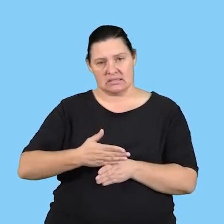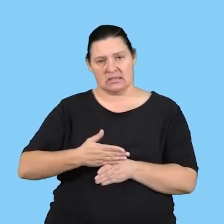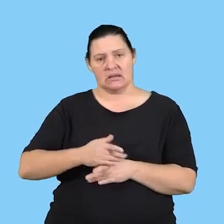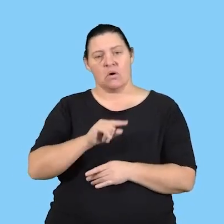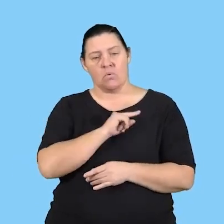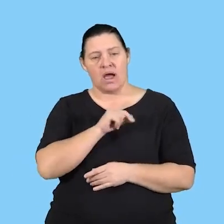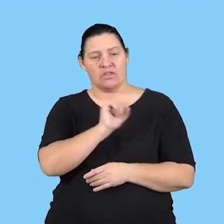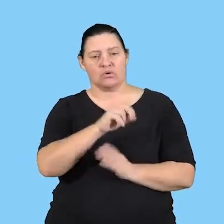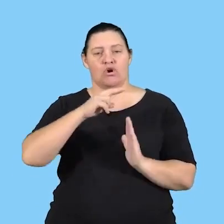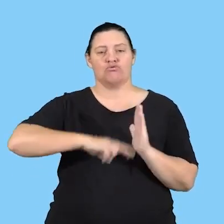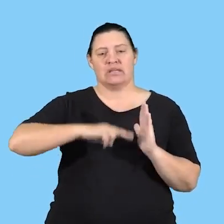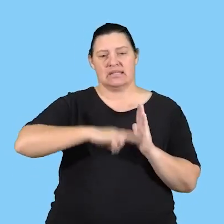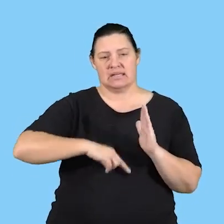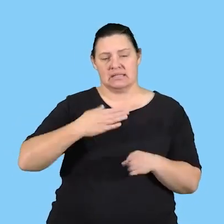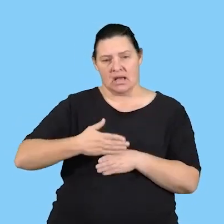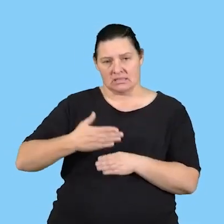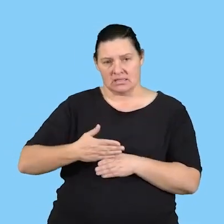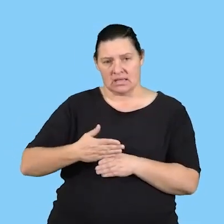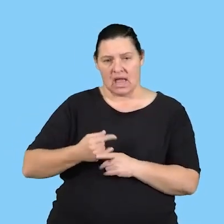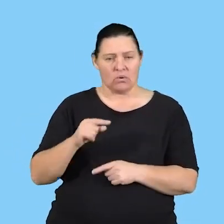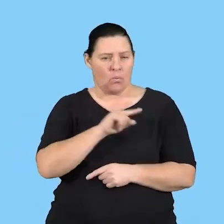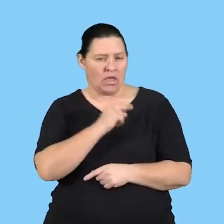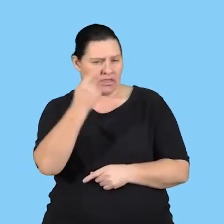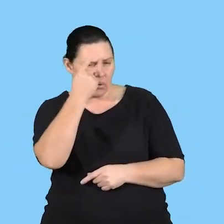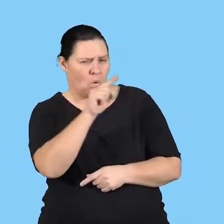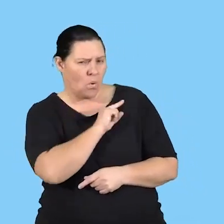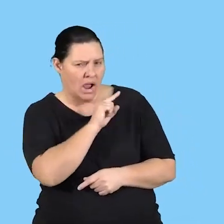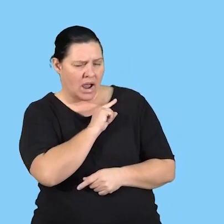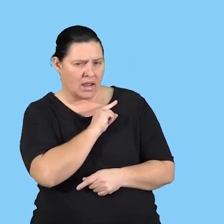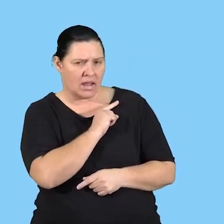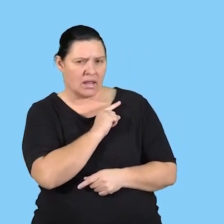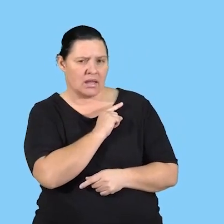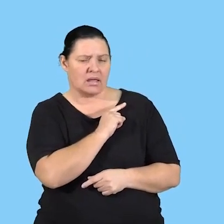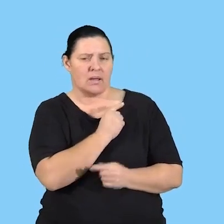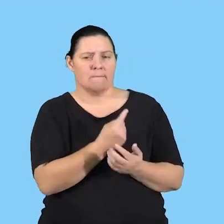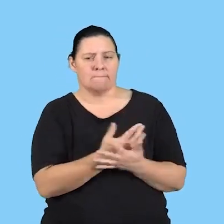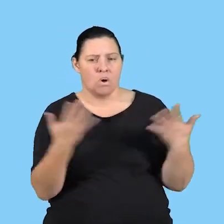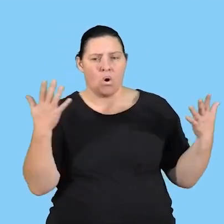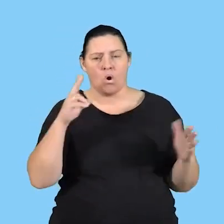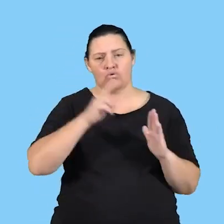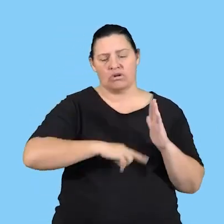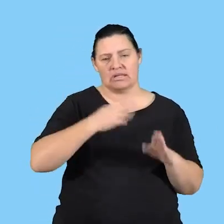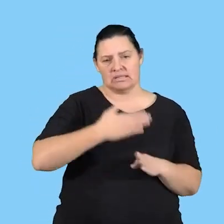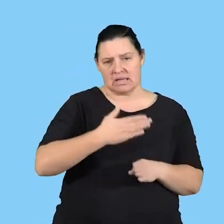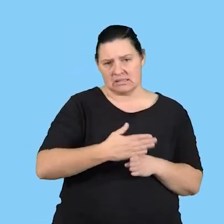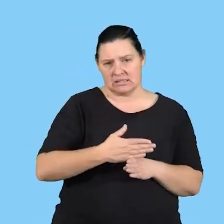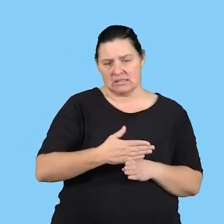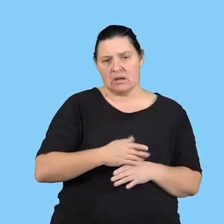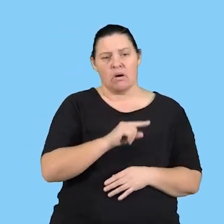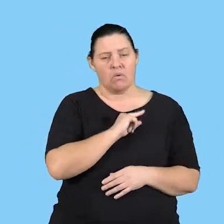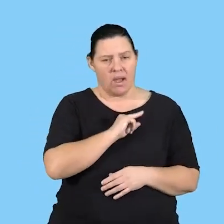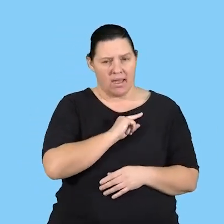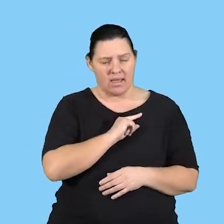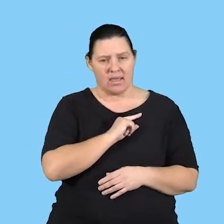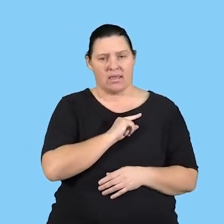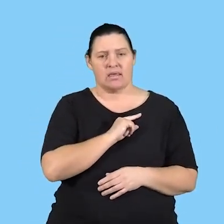those are reading tasks, and the rationale why we have more reading tasks is that we are